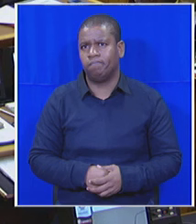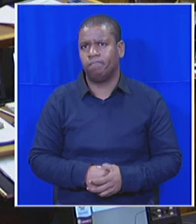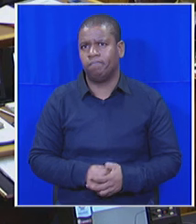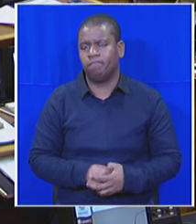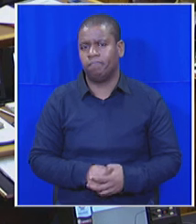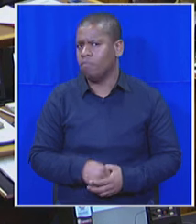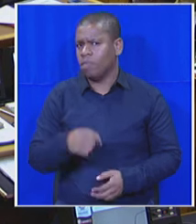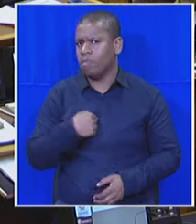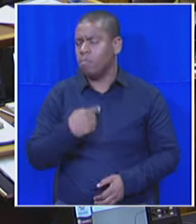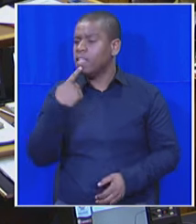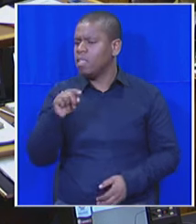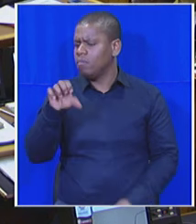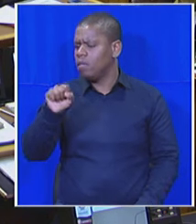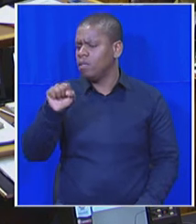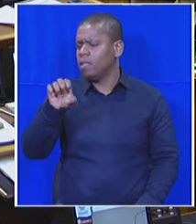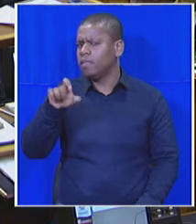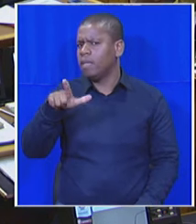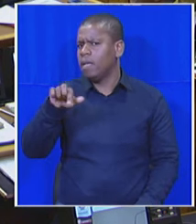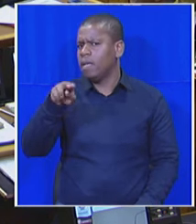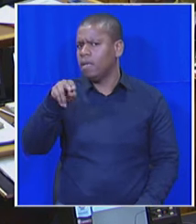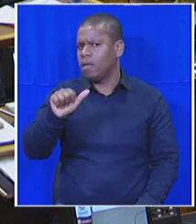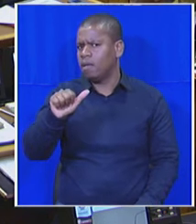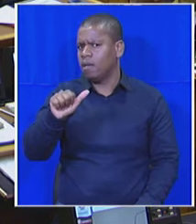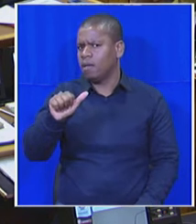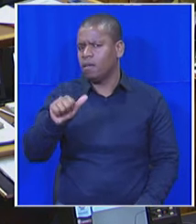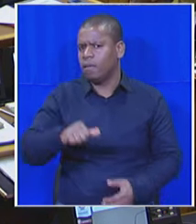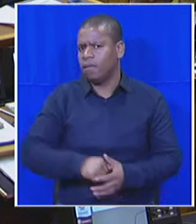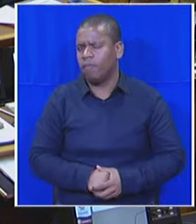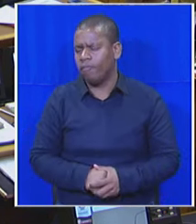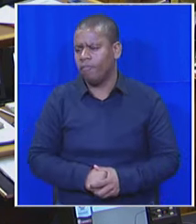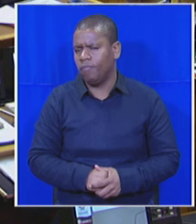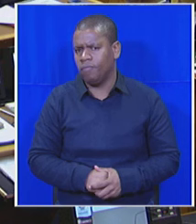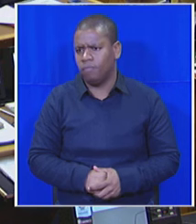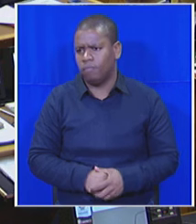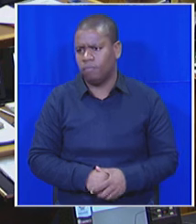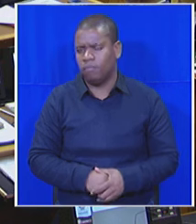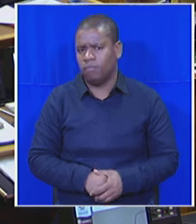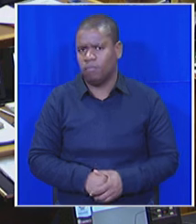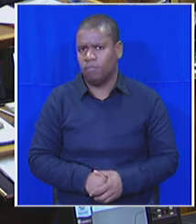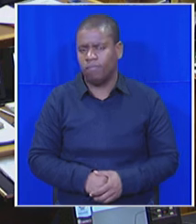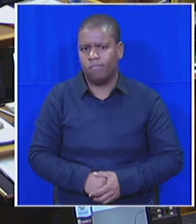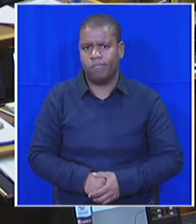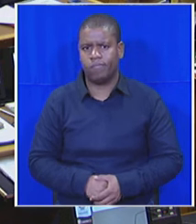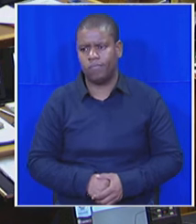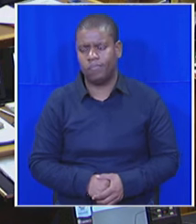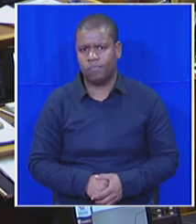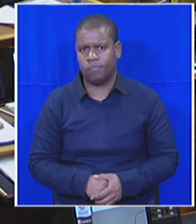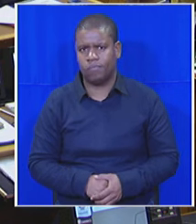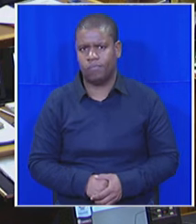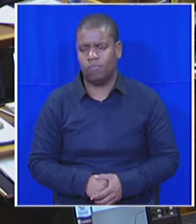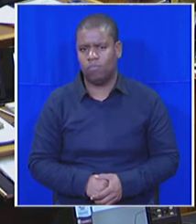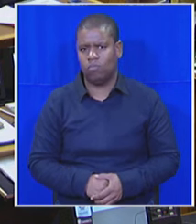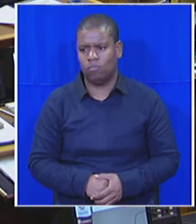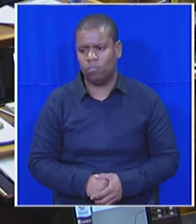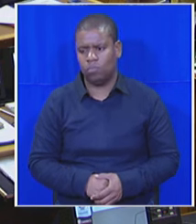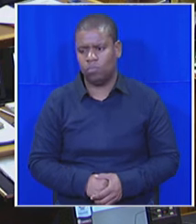I said Selina, so I don't know what they're talking about. Order, honourable members. Who is the member at the back who